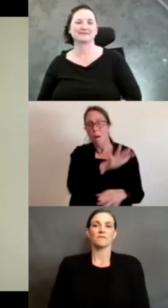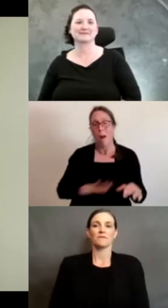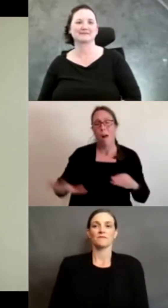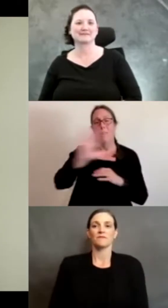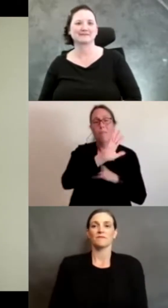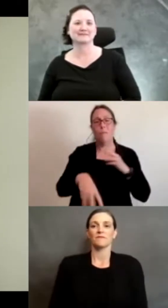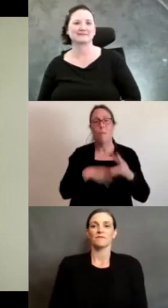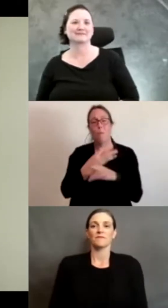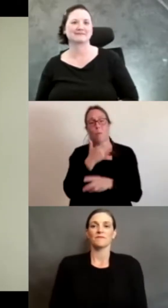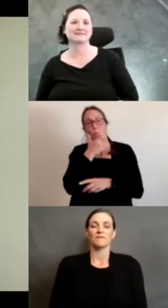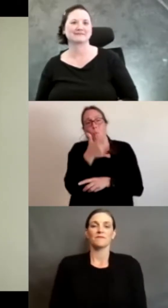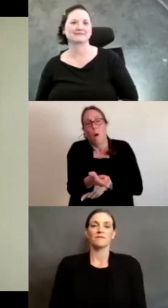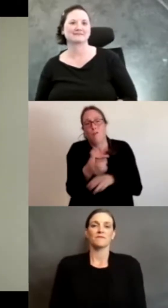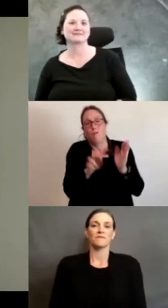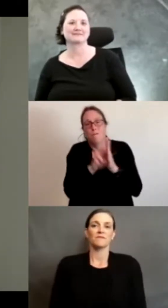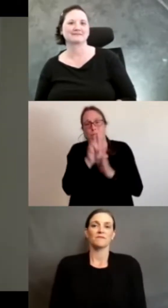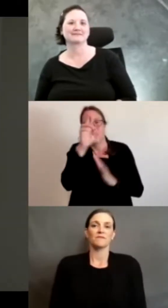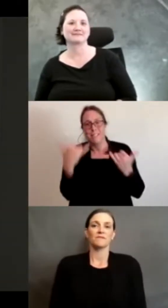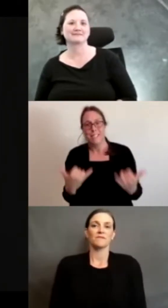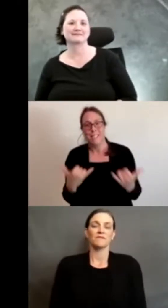today.